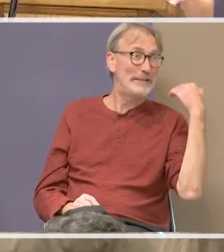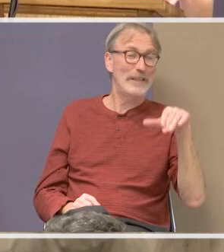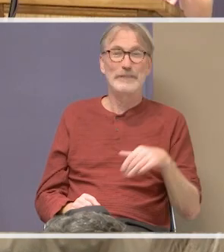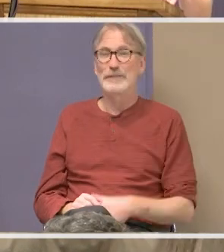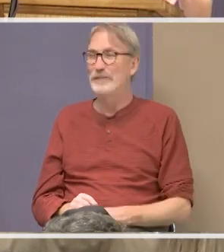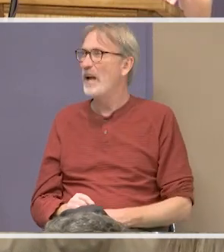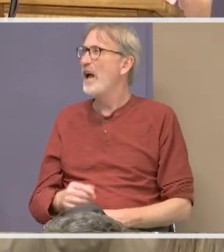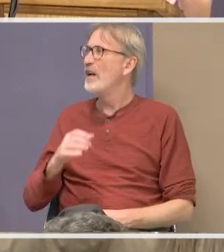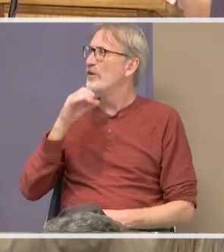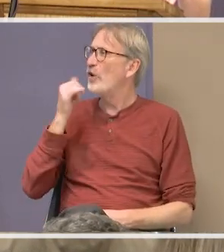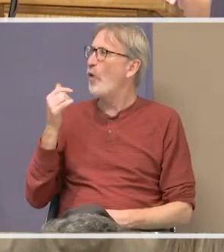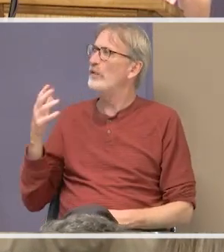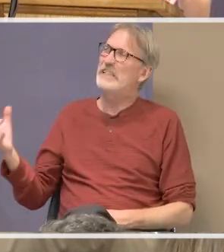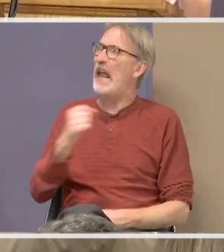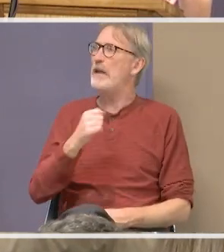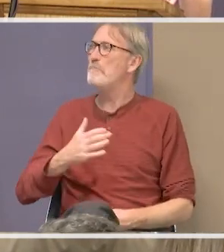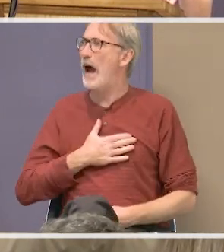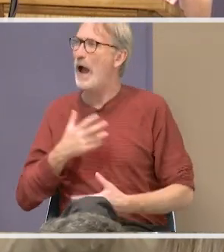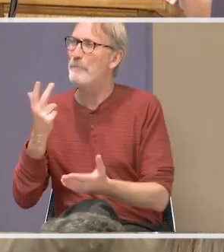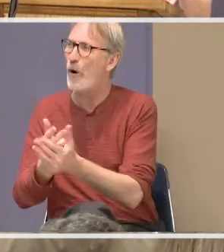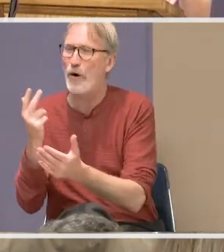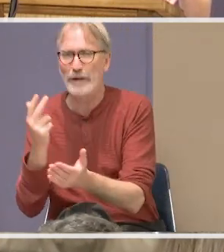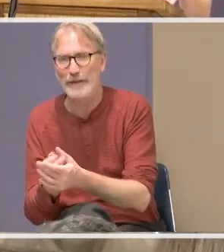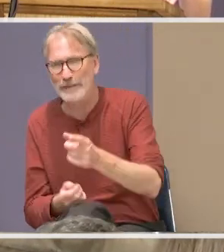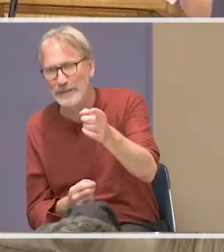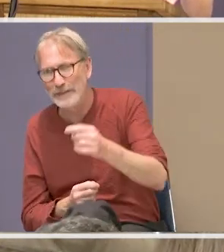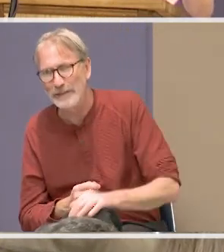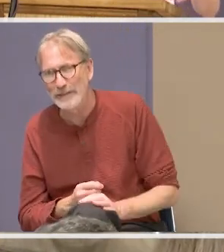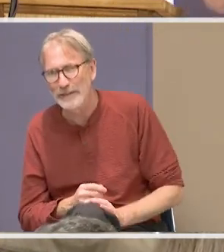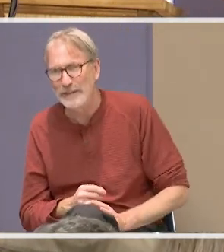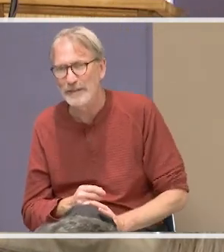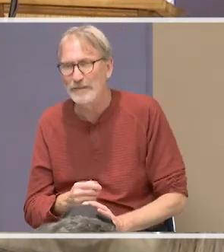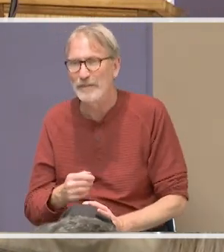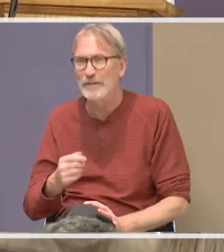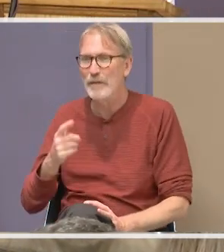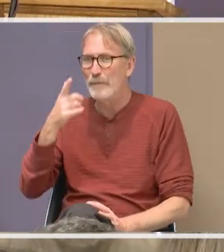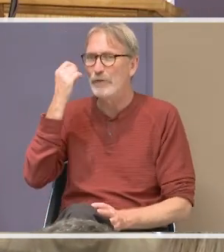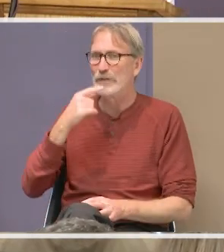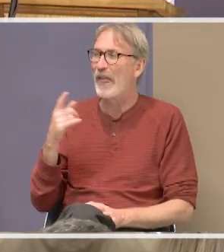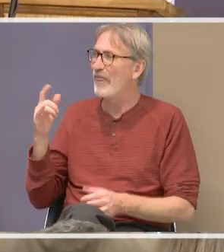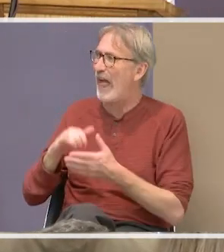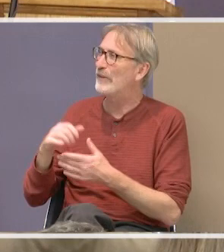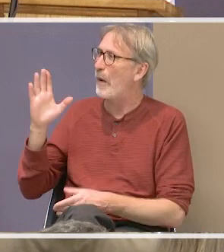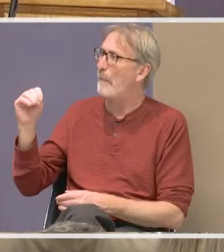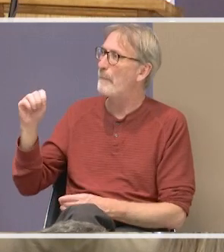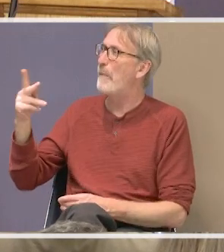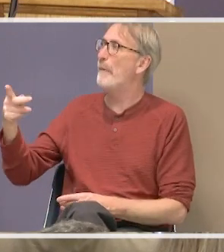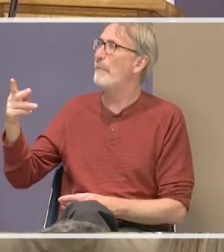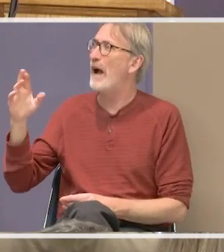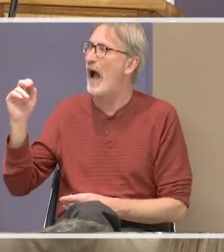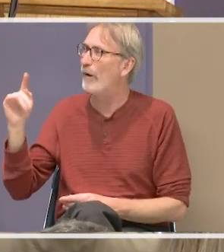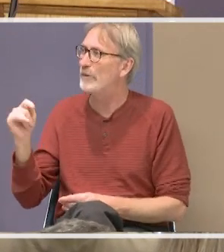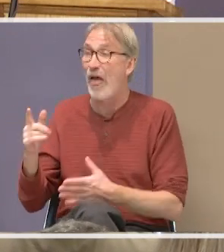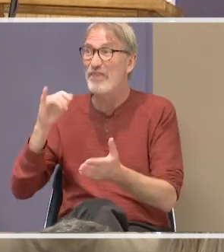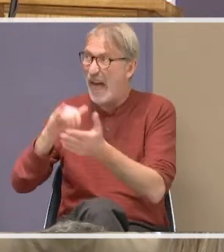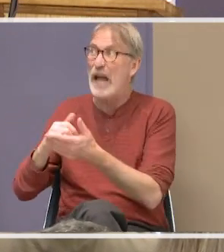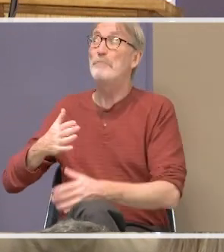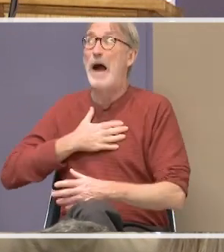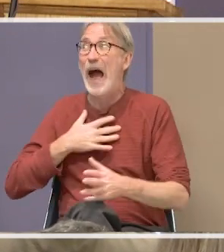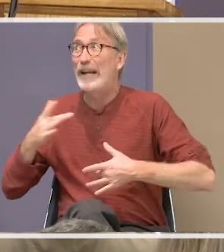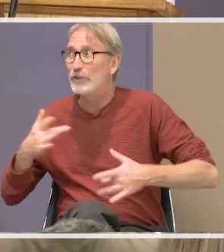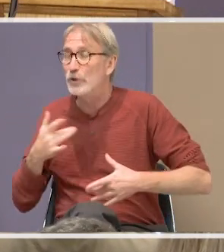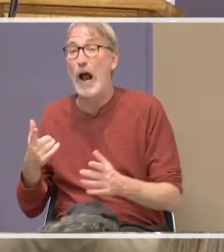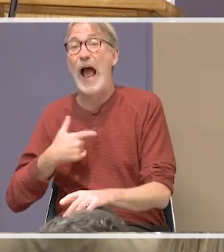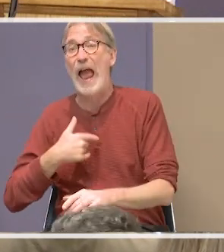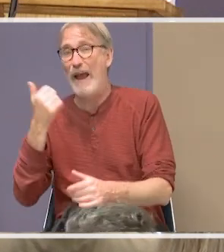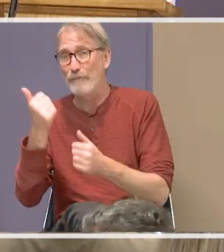And don't take away all my parking. What? Don't take away all my parking spots. And that's you need That's some my bump biggest outs. concern here,